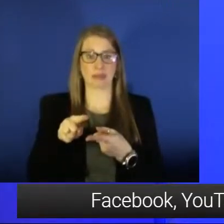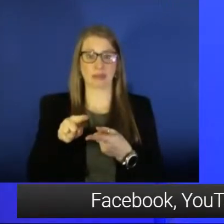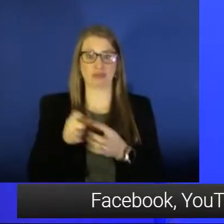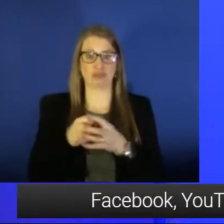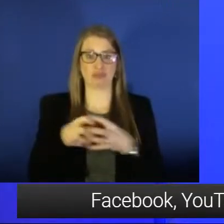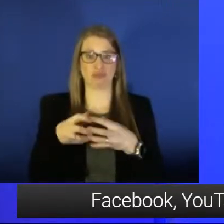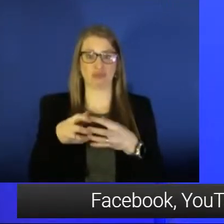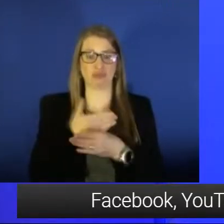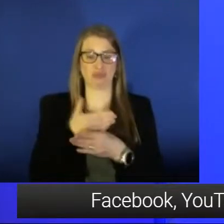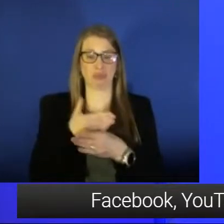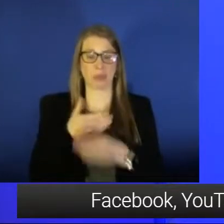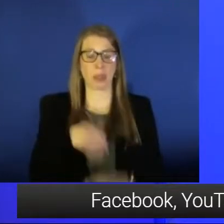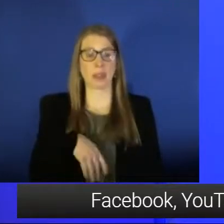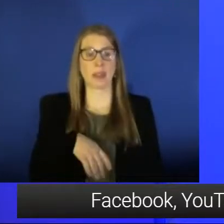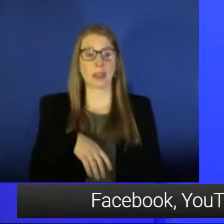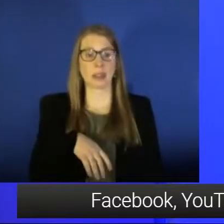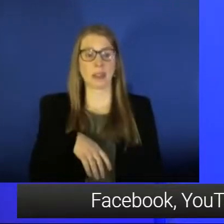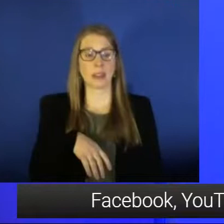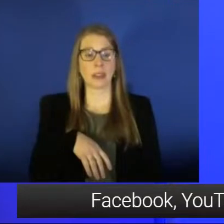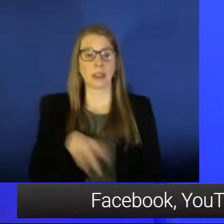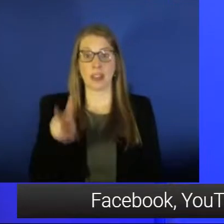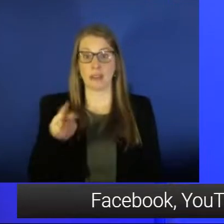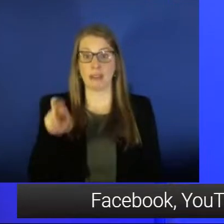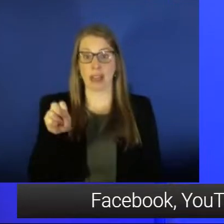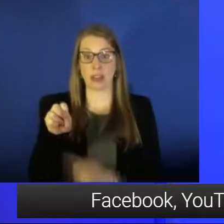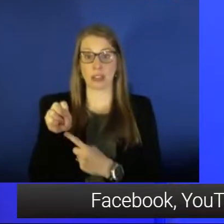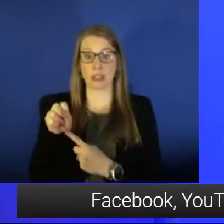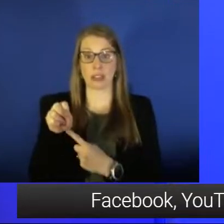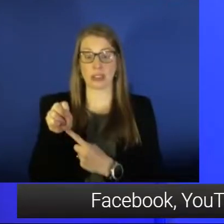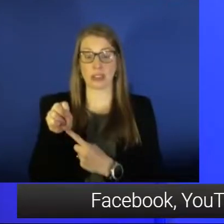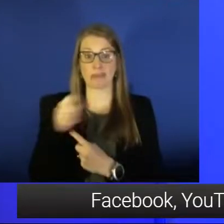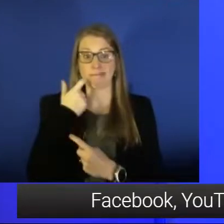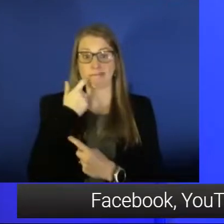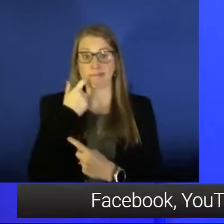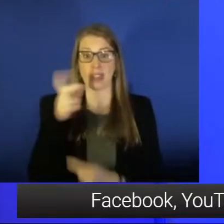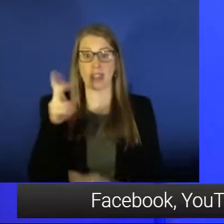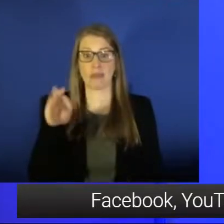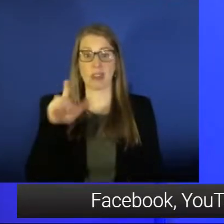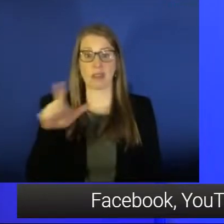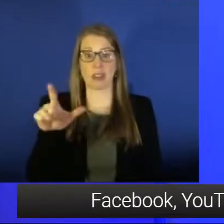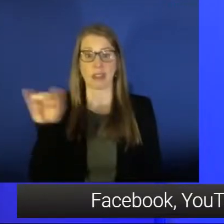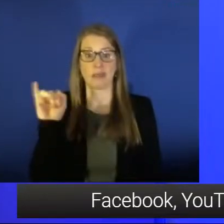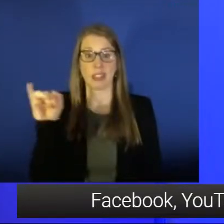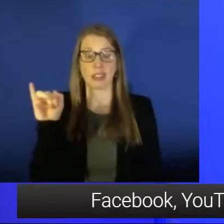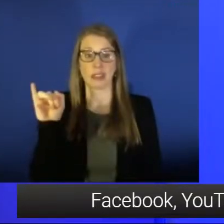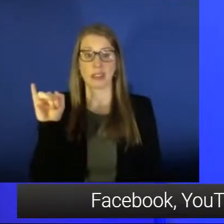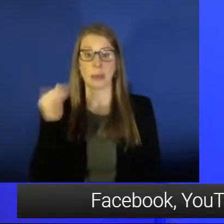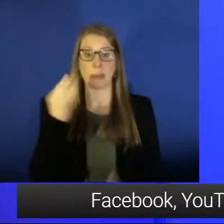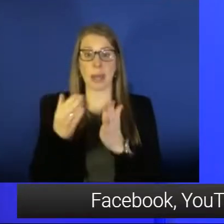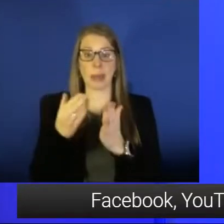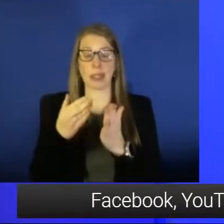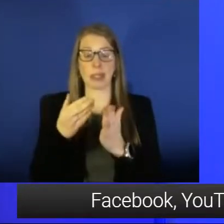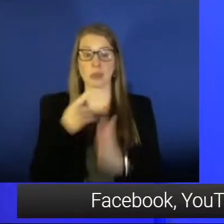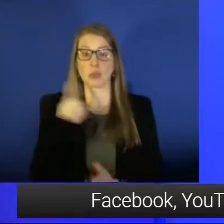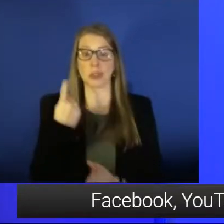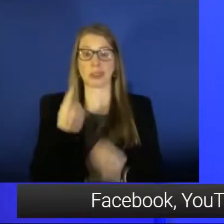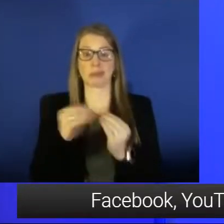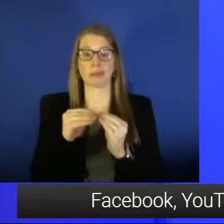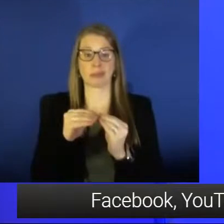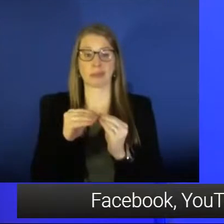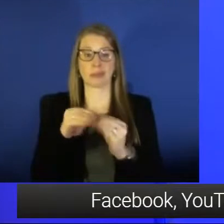to suggest that viruses, if you've had a recent viral infection, it might put you at greater risk to having an effect from